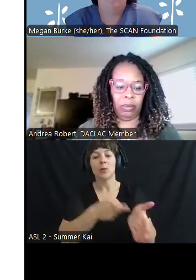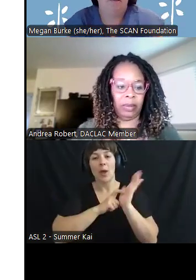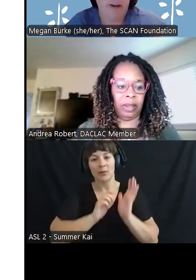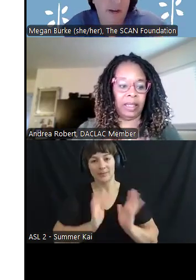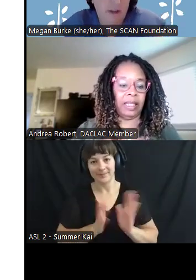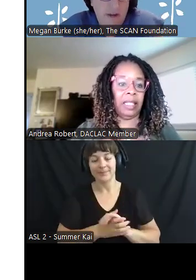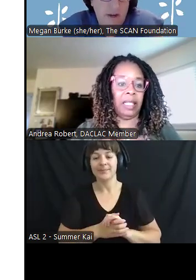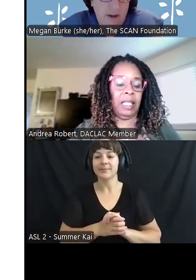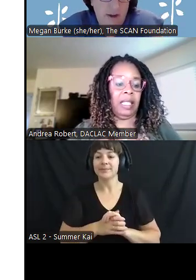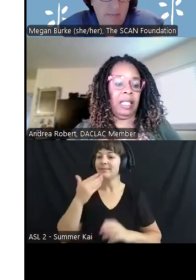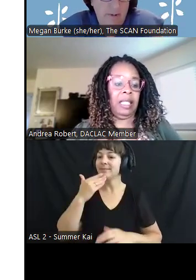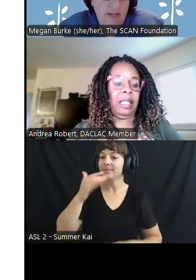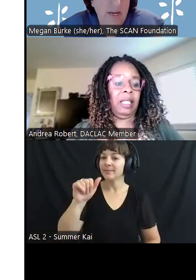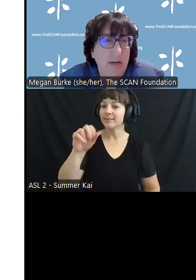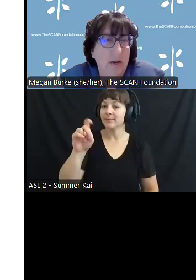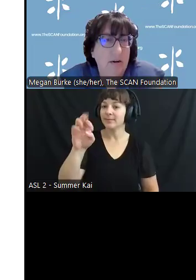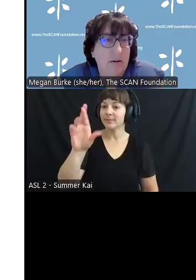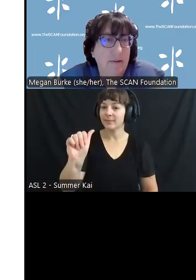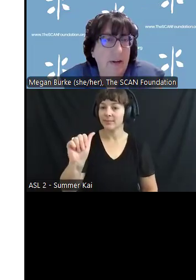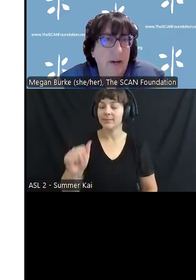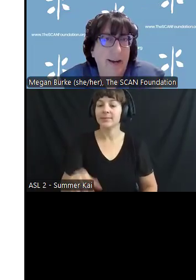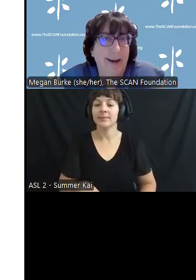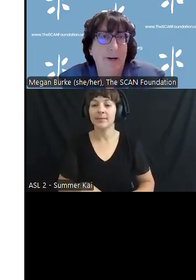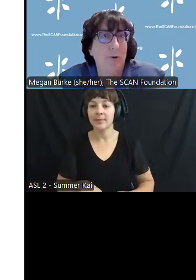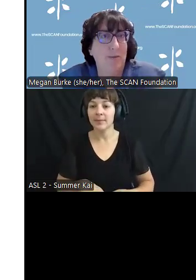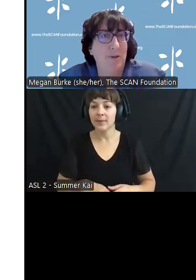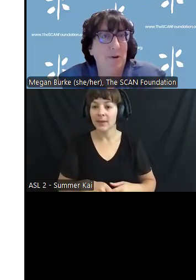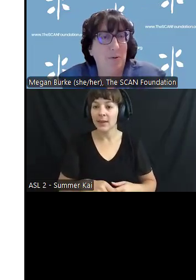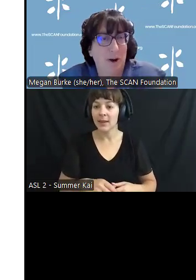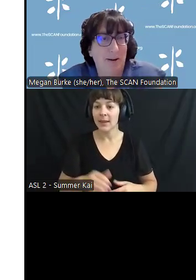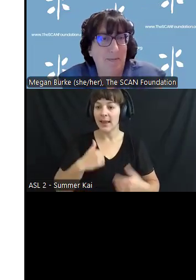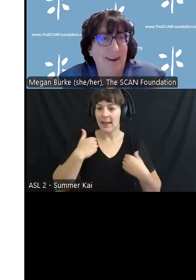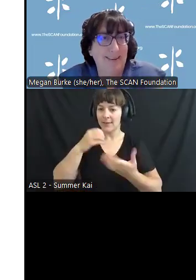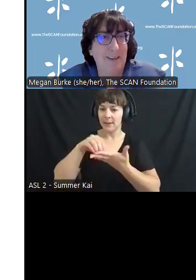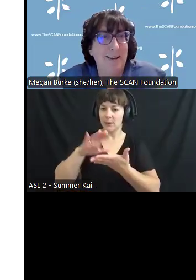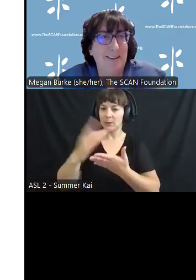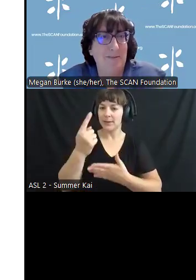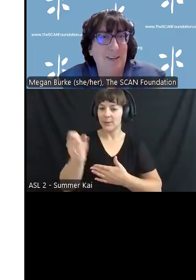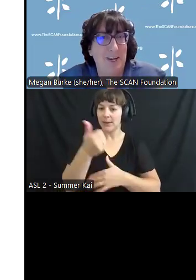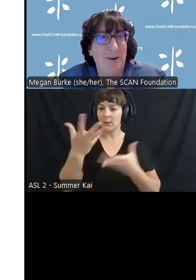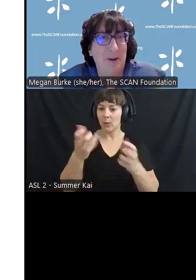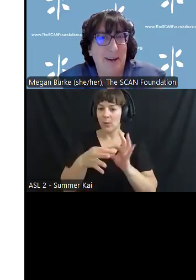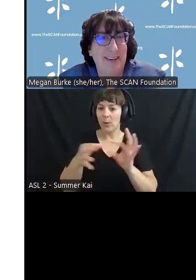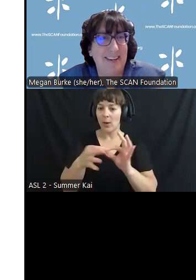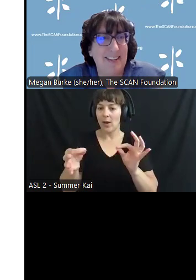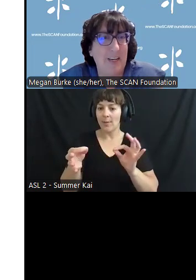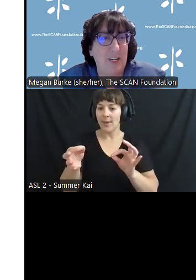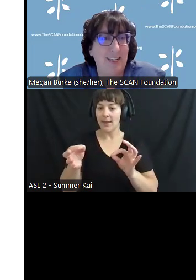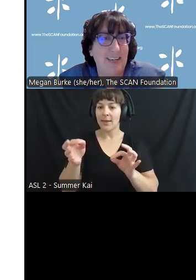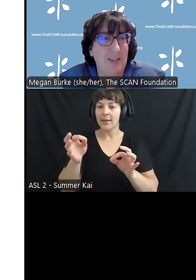Thank you, Andrea. And then Corinne, I had a note that maybe you had something else you wanted to share to build